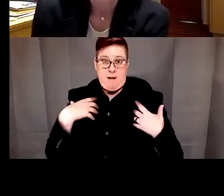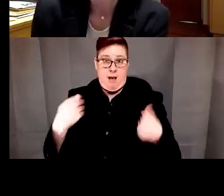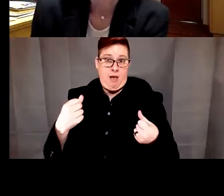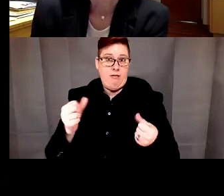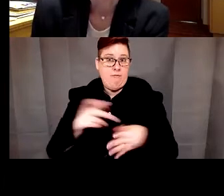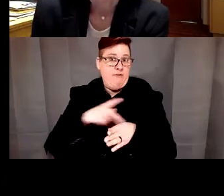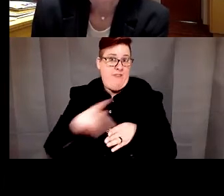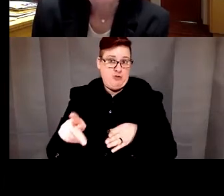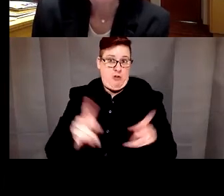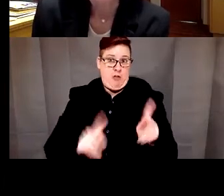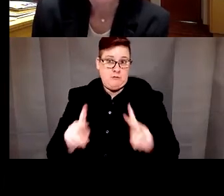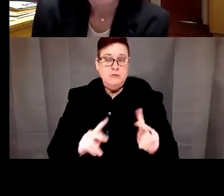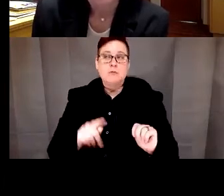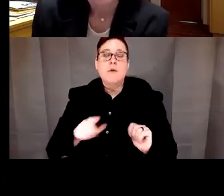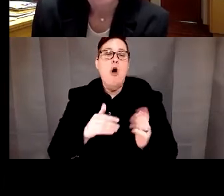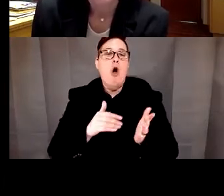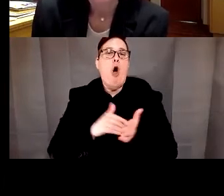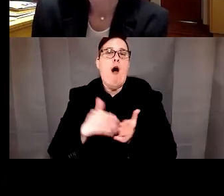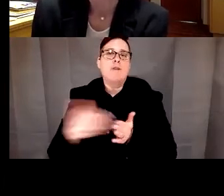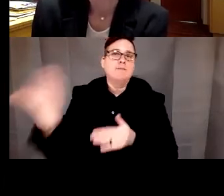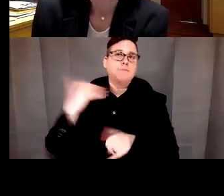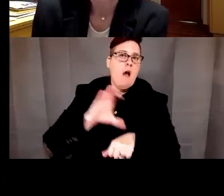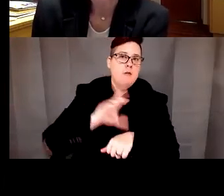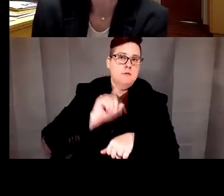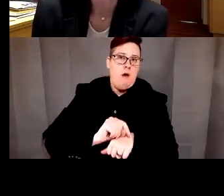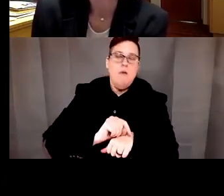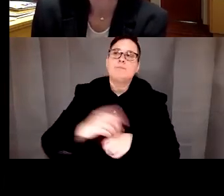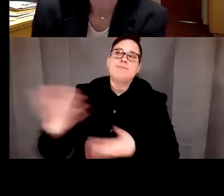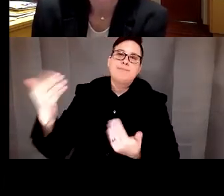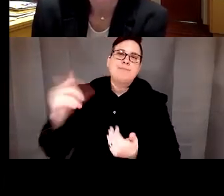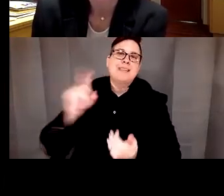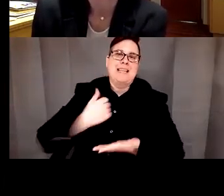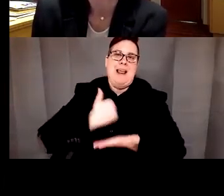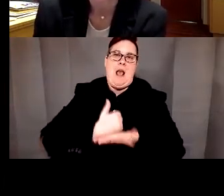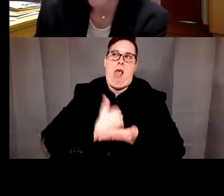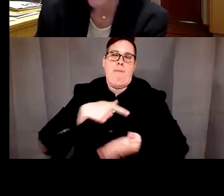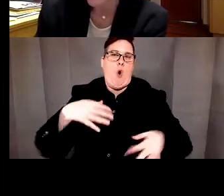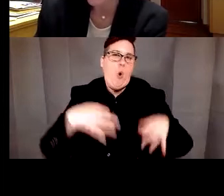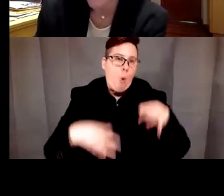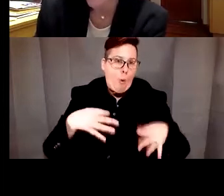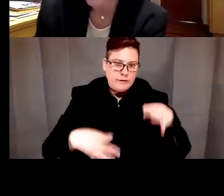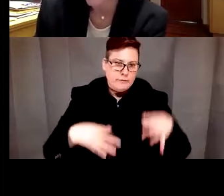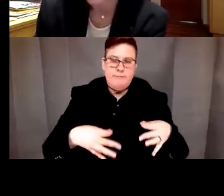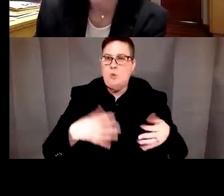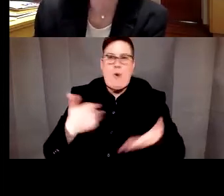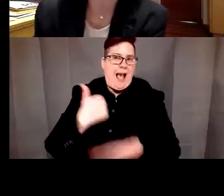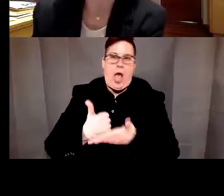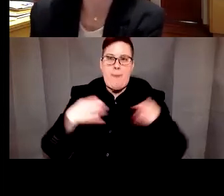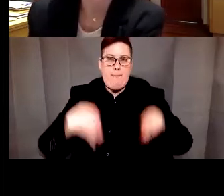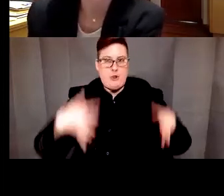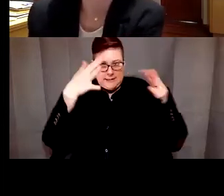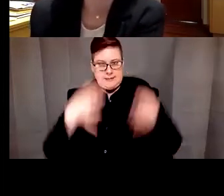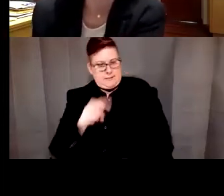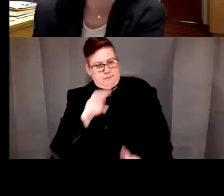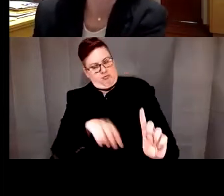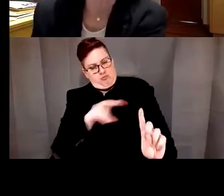professionals are often consulted to help the court or the decision maker